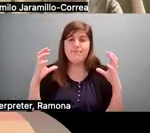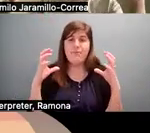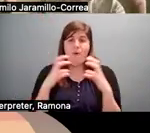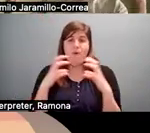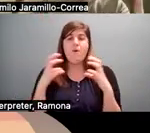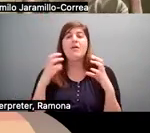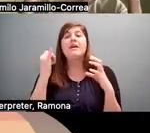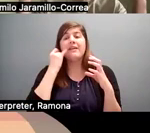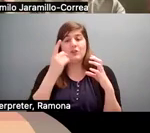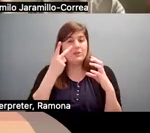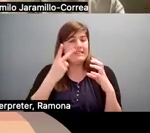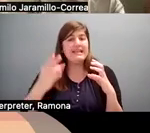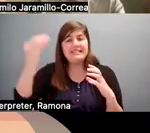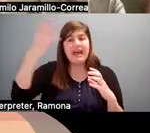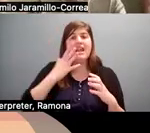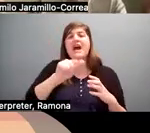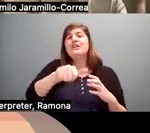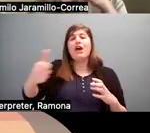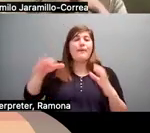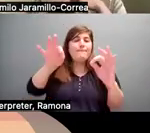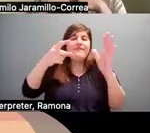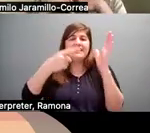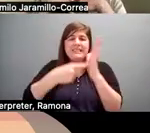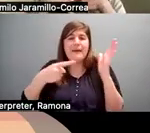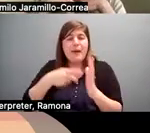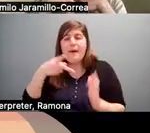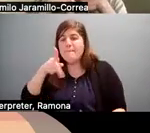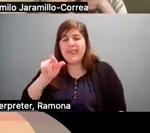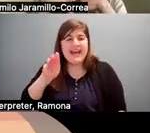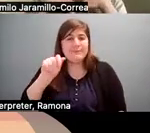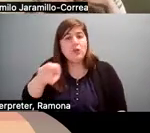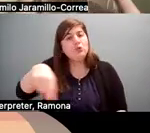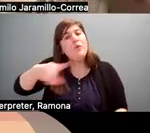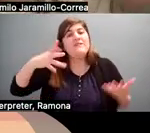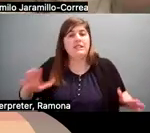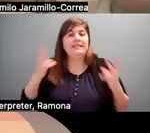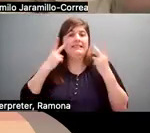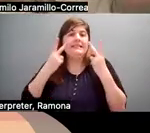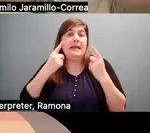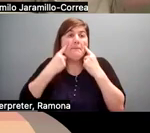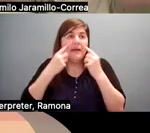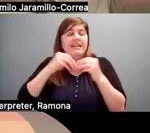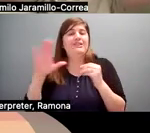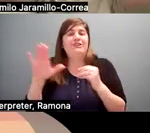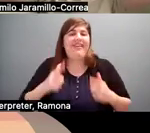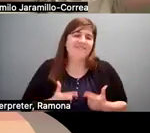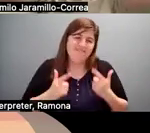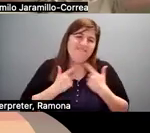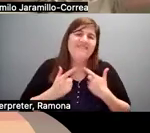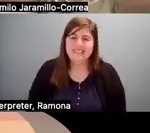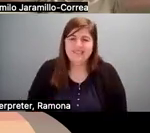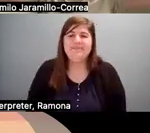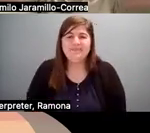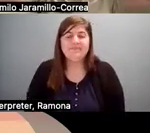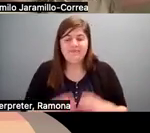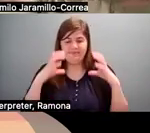So if you've seen the sun, again, that's another good example of a plasma that you can see in your life. So we have the sun, which is that ball, a hot ball